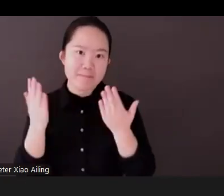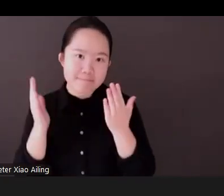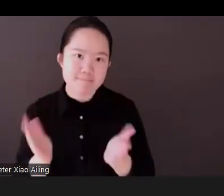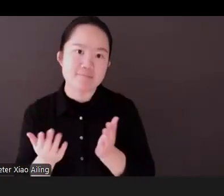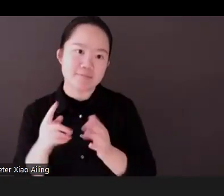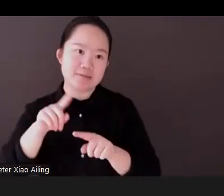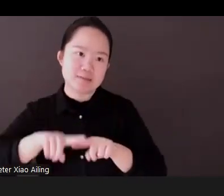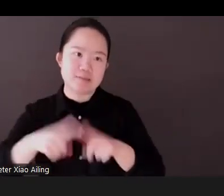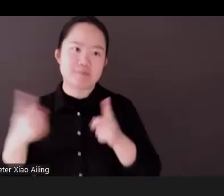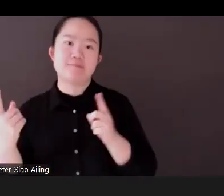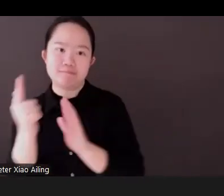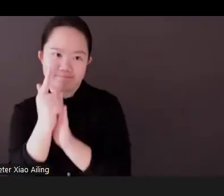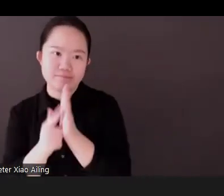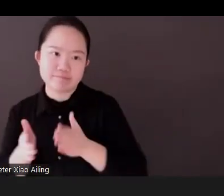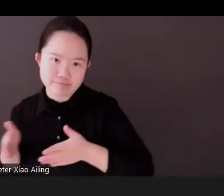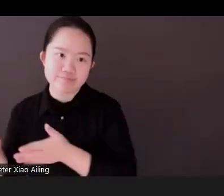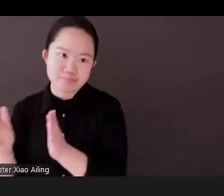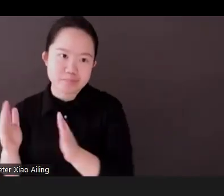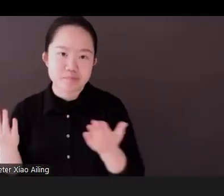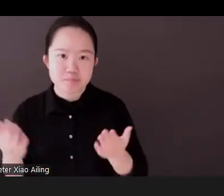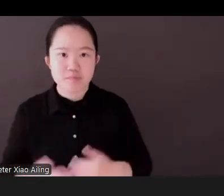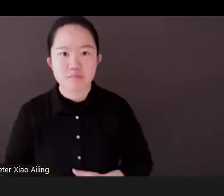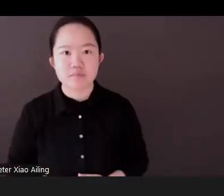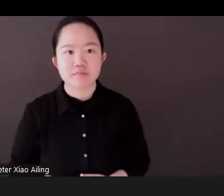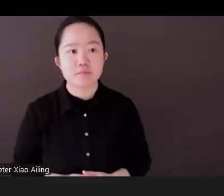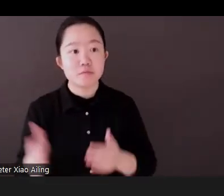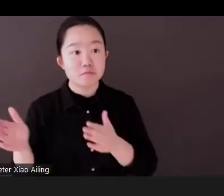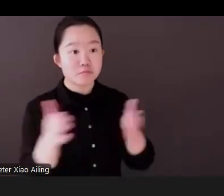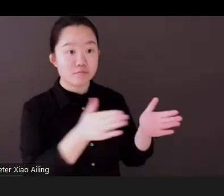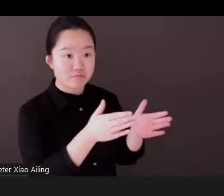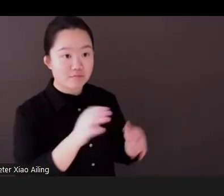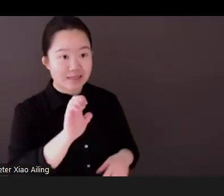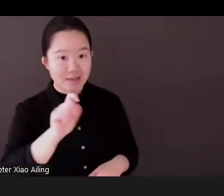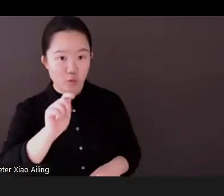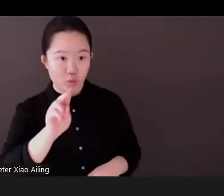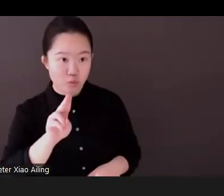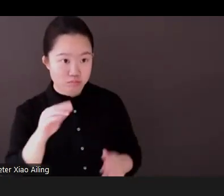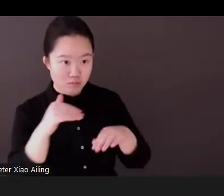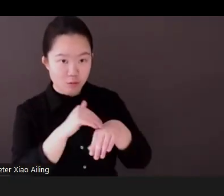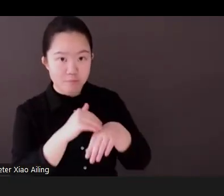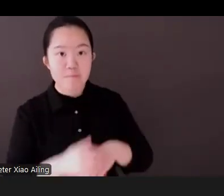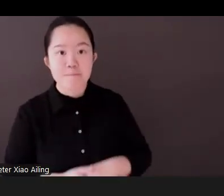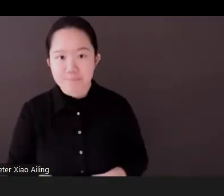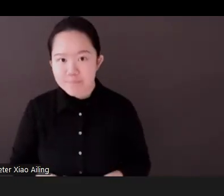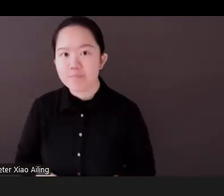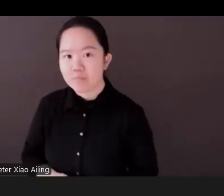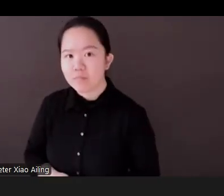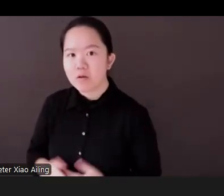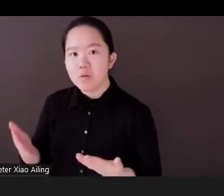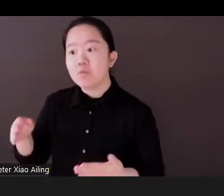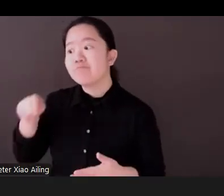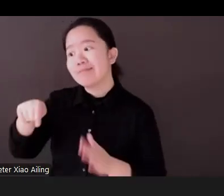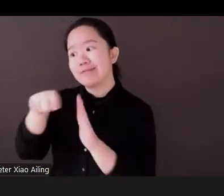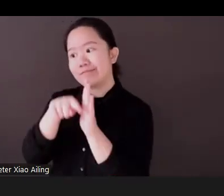Well, just that this is a directive, both are directives, WAD and EAA, so it means that the national supervisory agencies